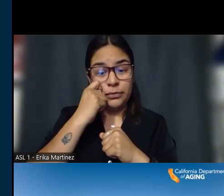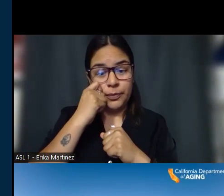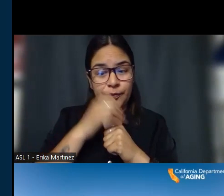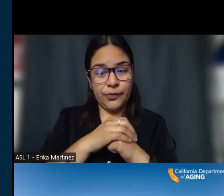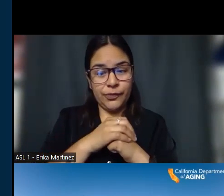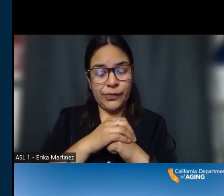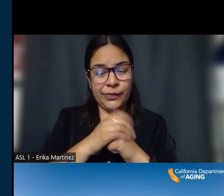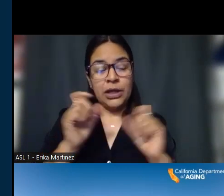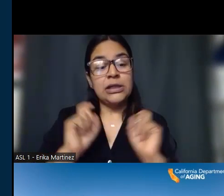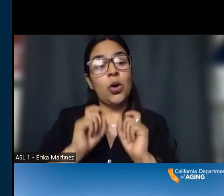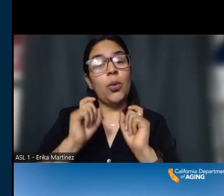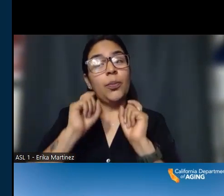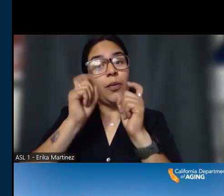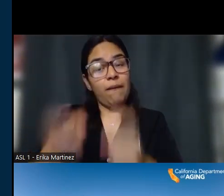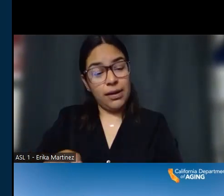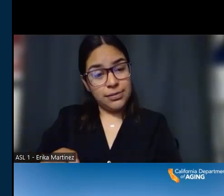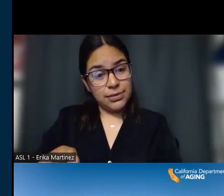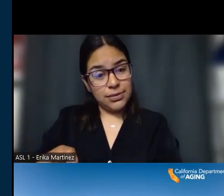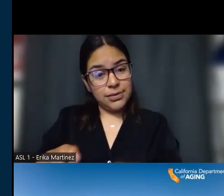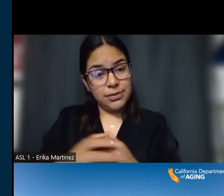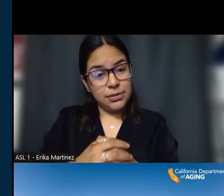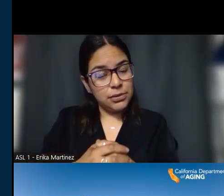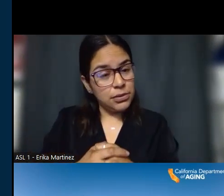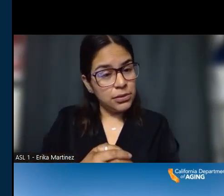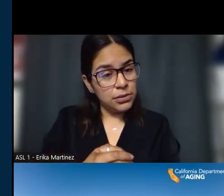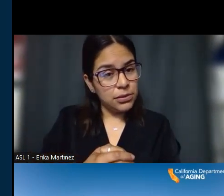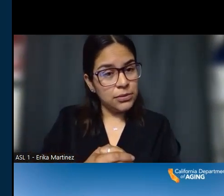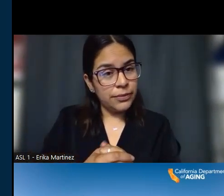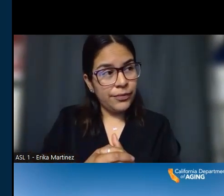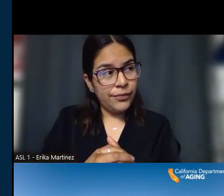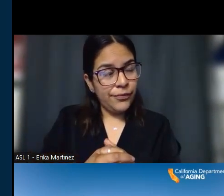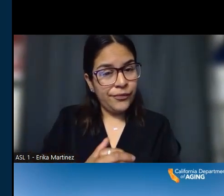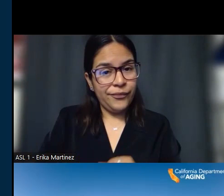provides trained public patient representatives to participate in